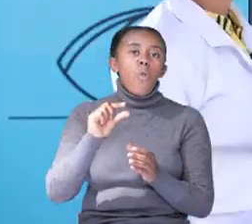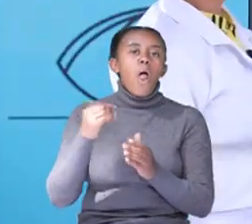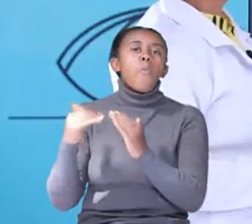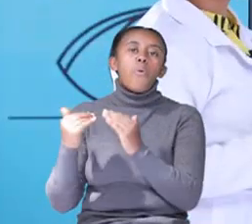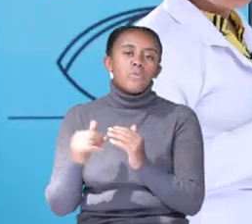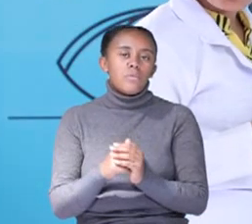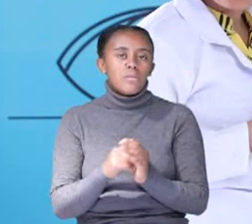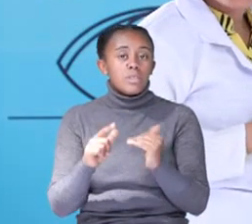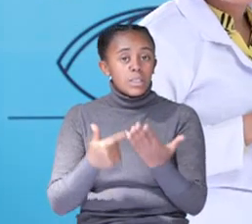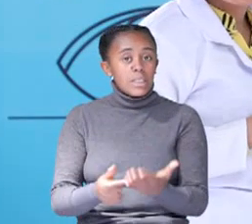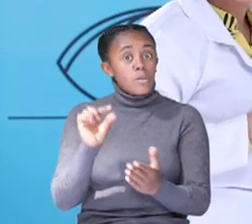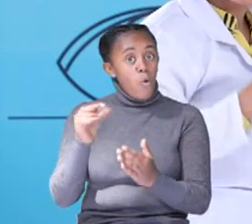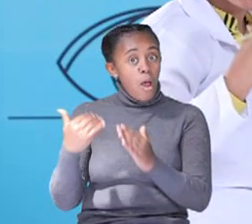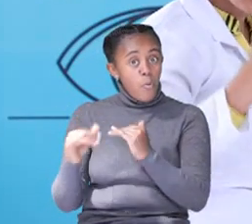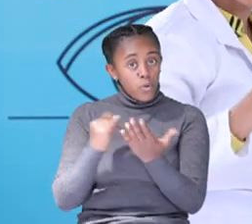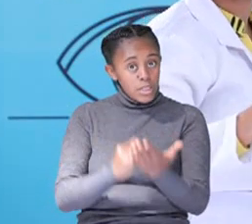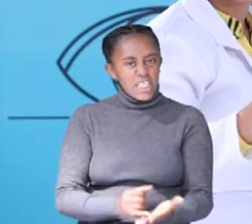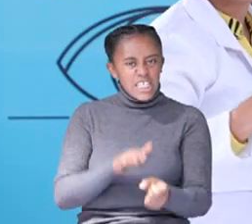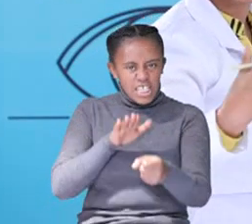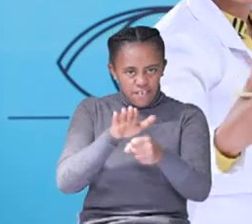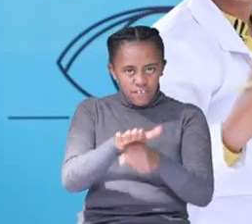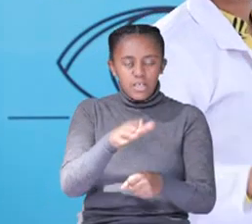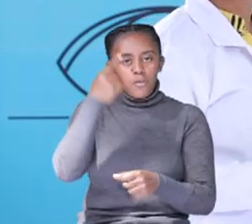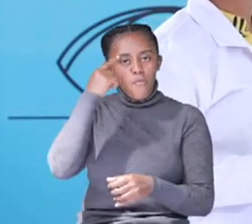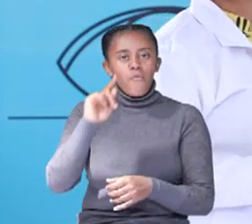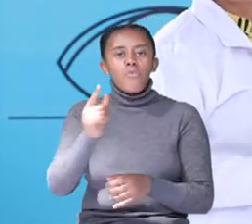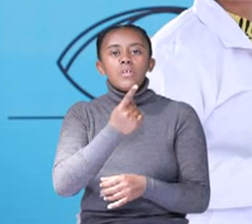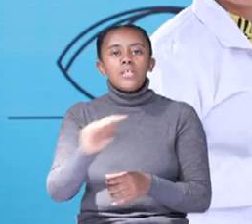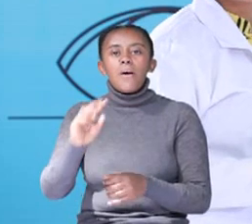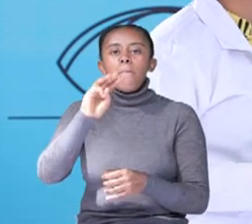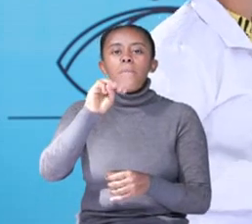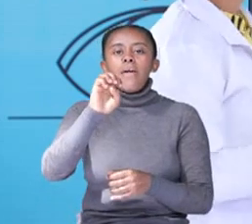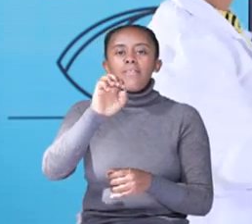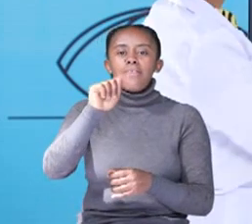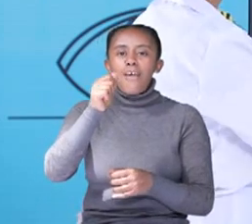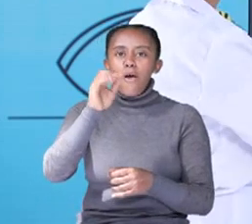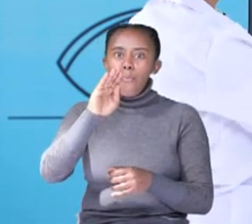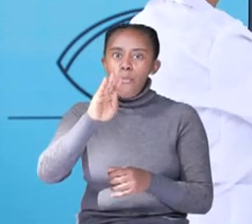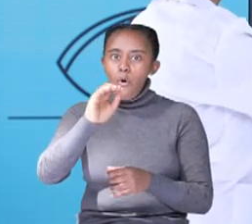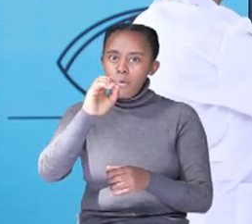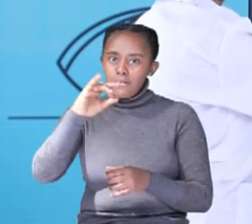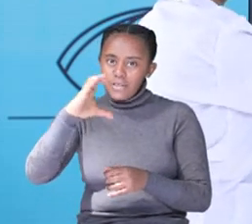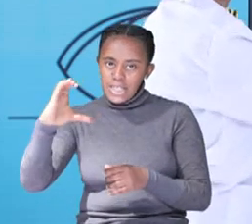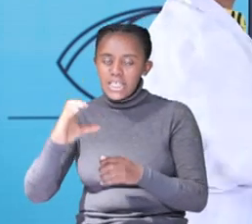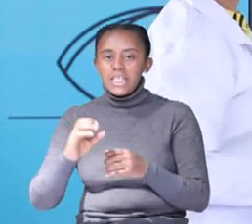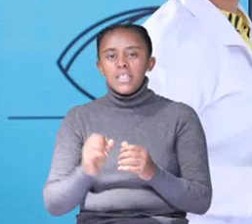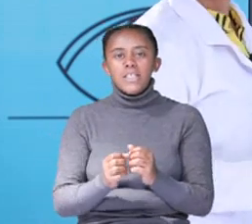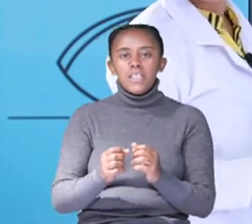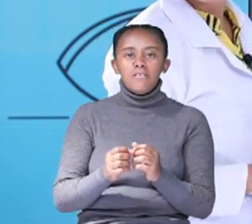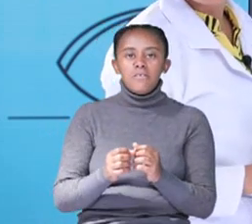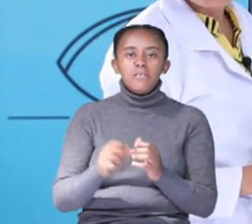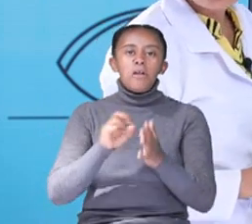amount. This small amount is sufficient for the metabolic reaction. Secondly, ATP